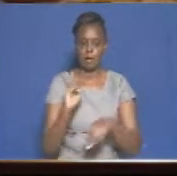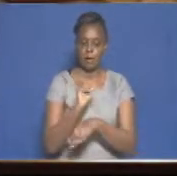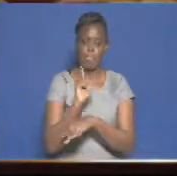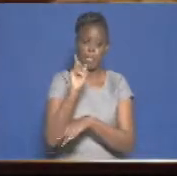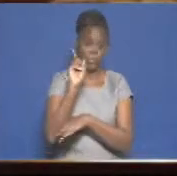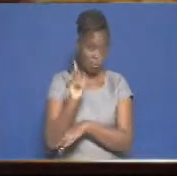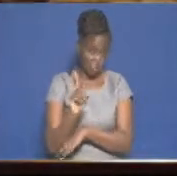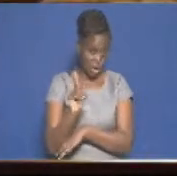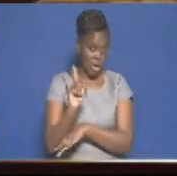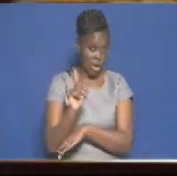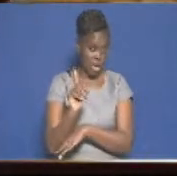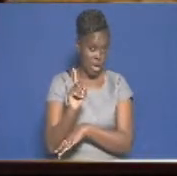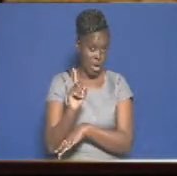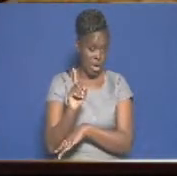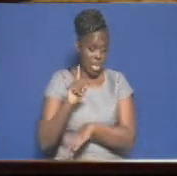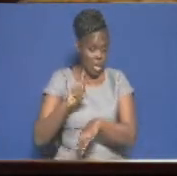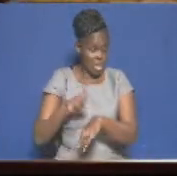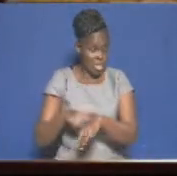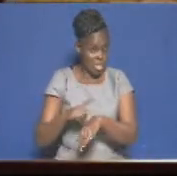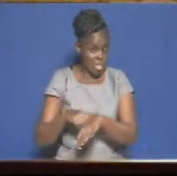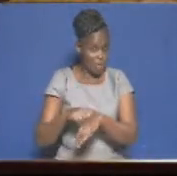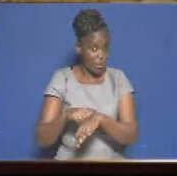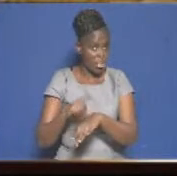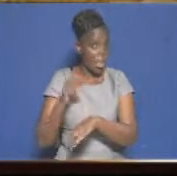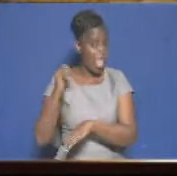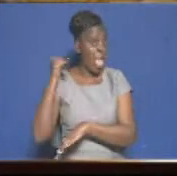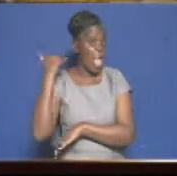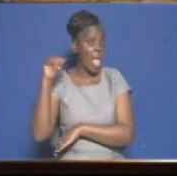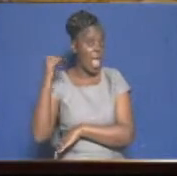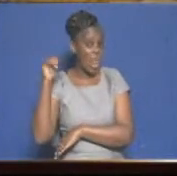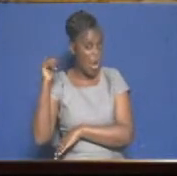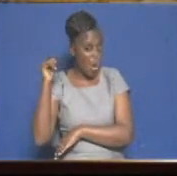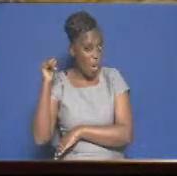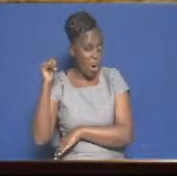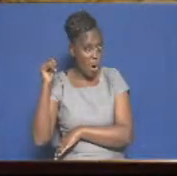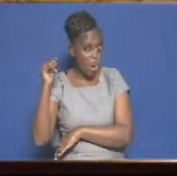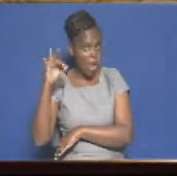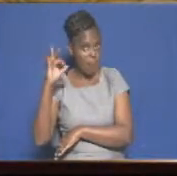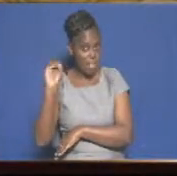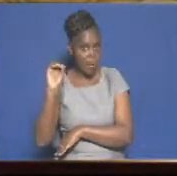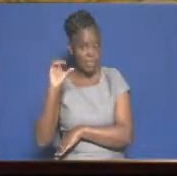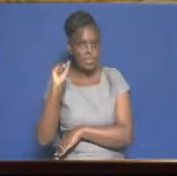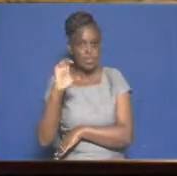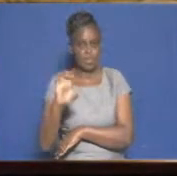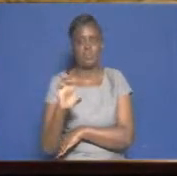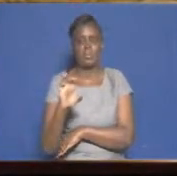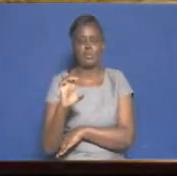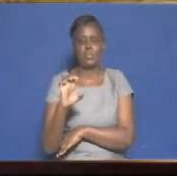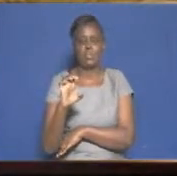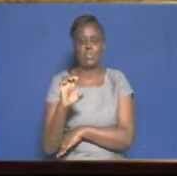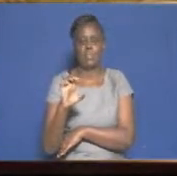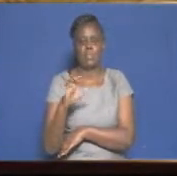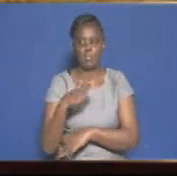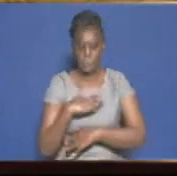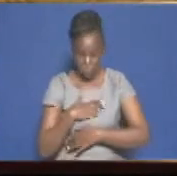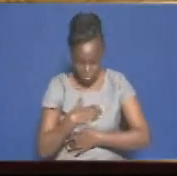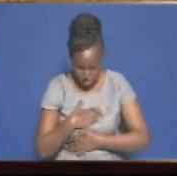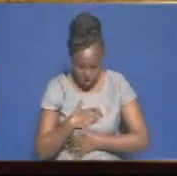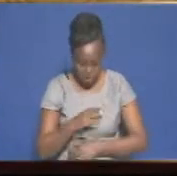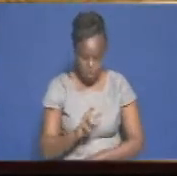it will be timed here. When you see the yellow light, you know you have 30 seconds. Yeah? Honorable Wangwe.